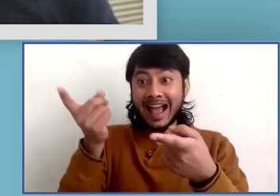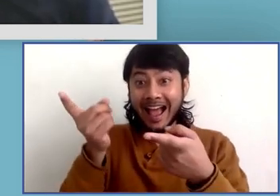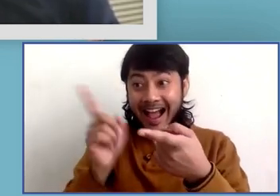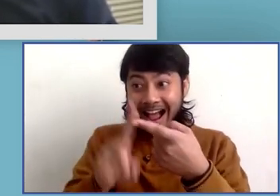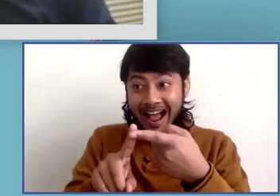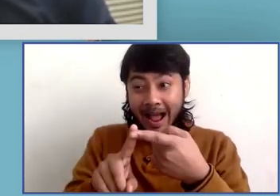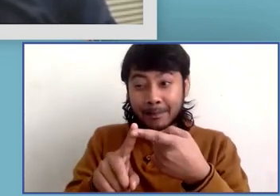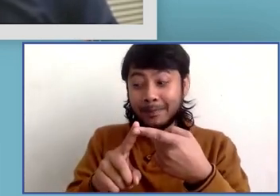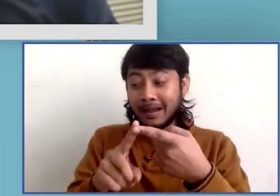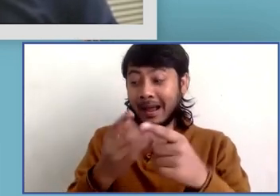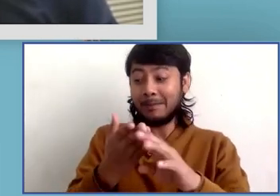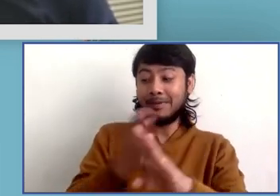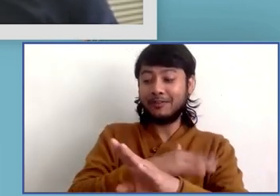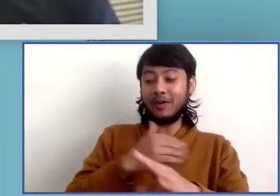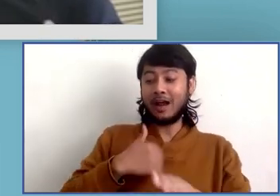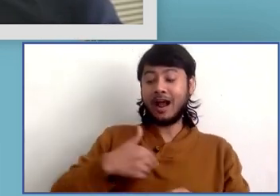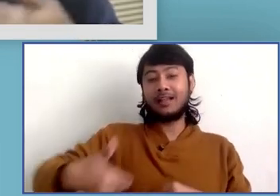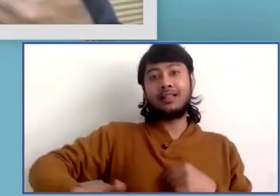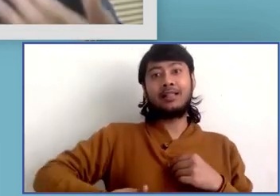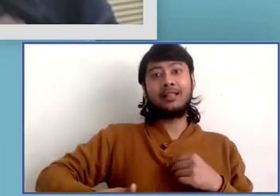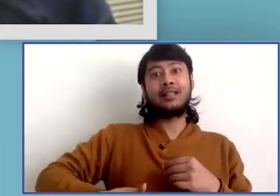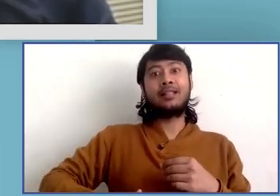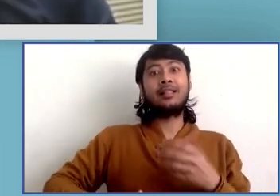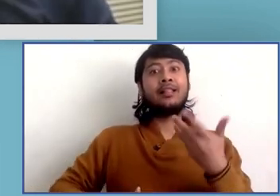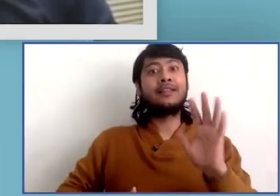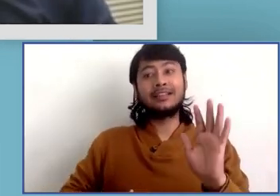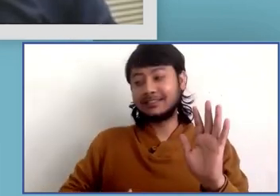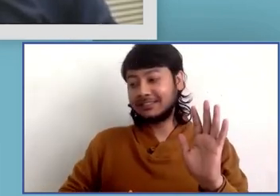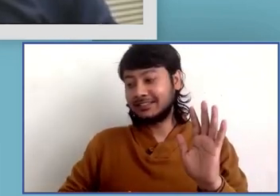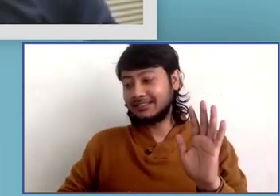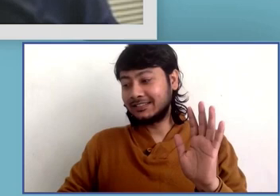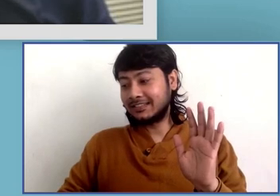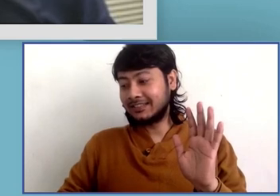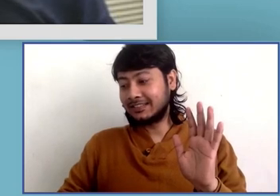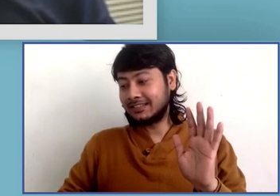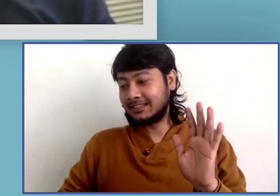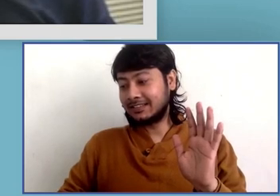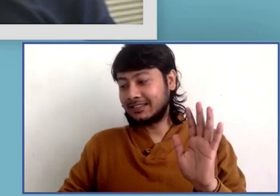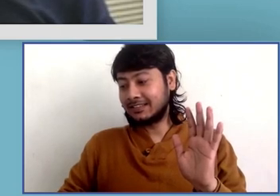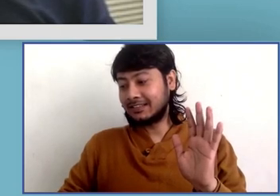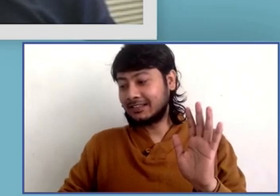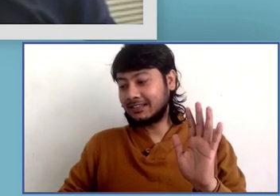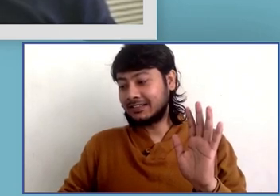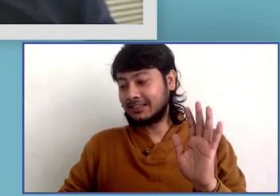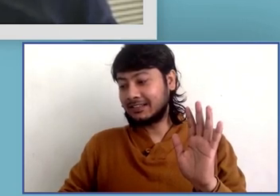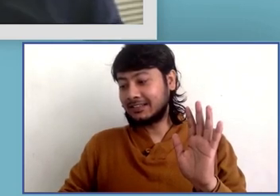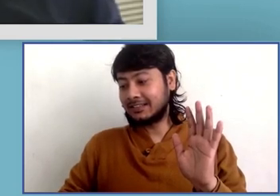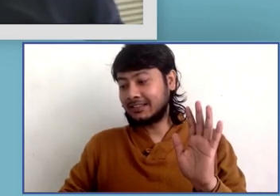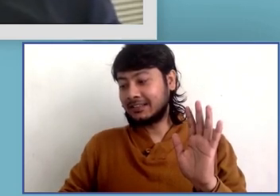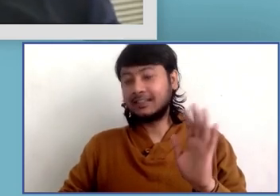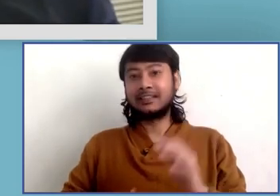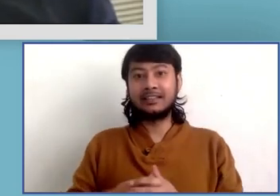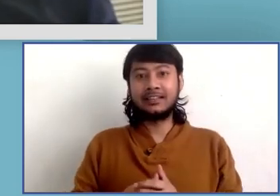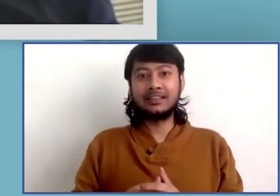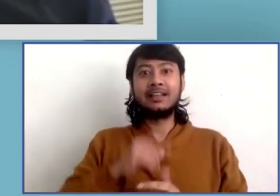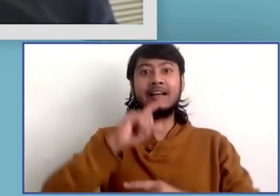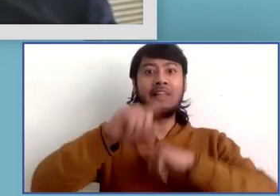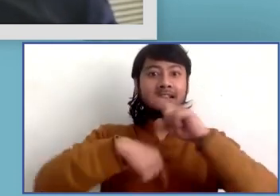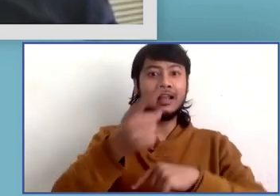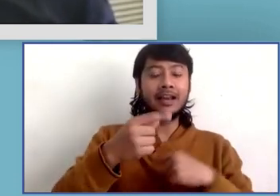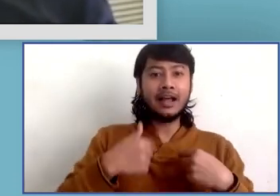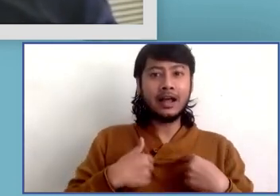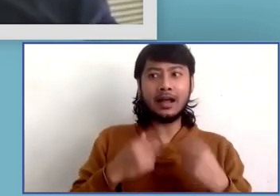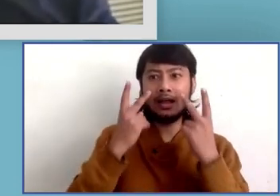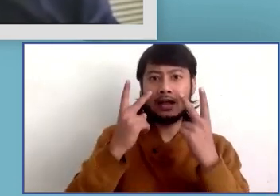the time I get into a bad position, I have already changed my frame of mind. You know that, then you immediately look, what did I do wrong? Why